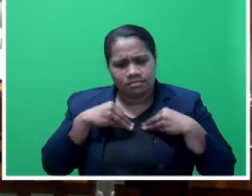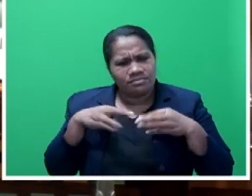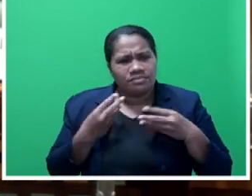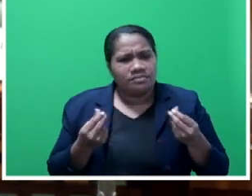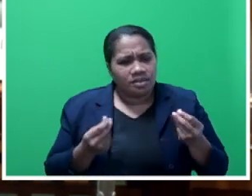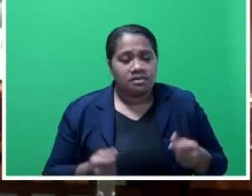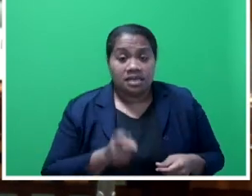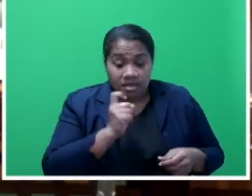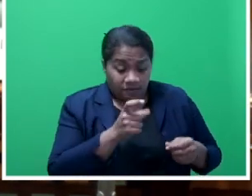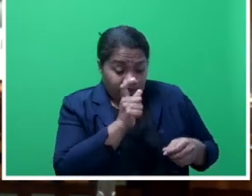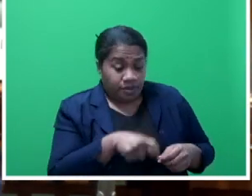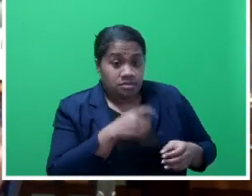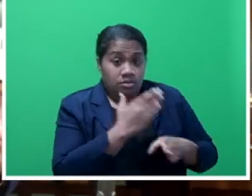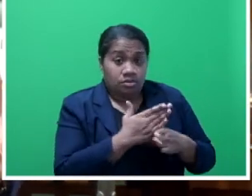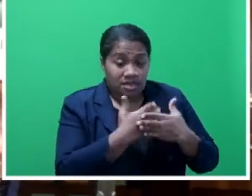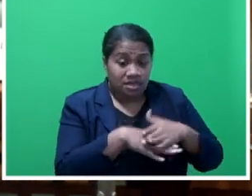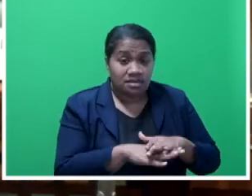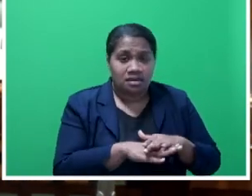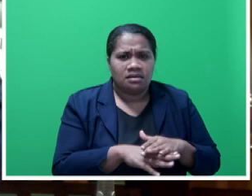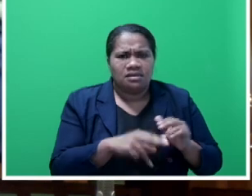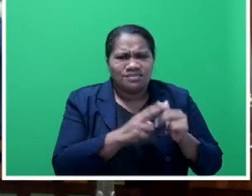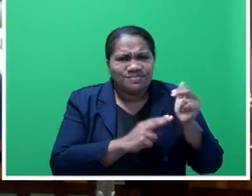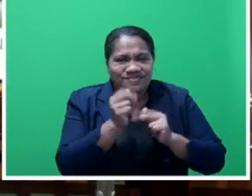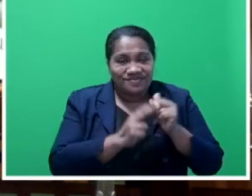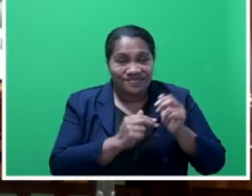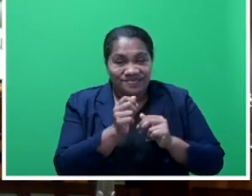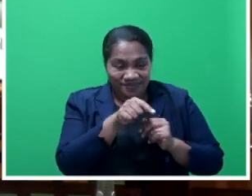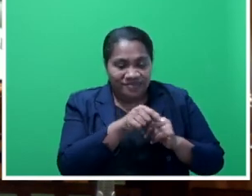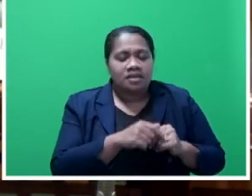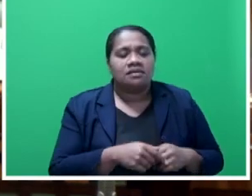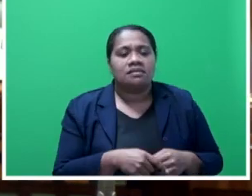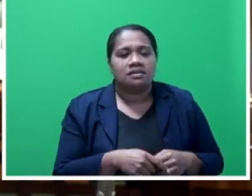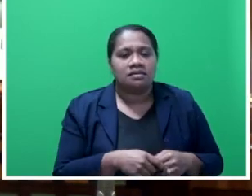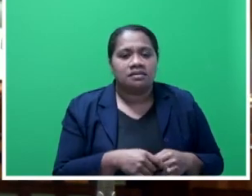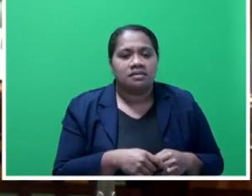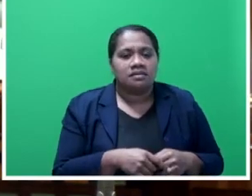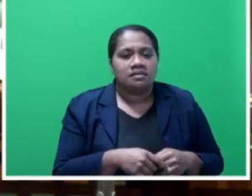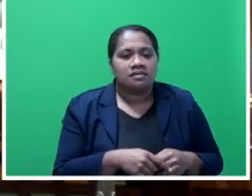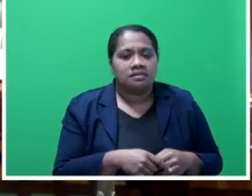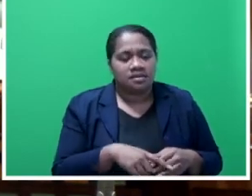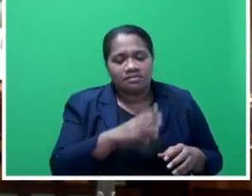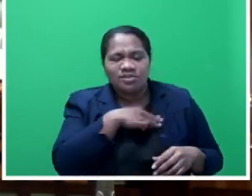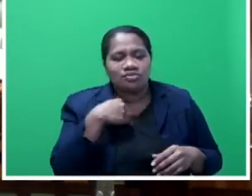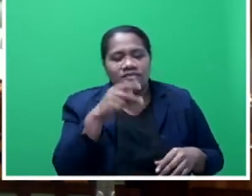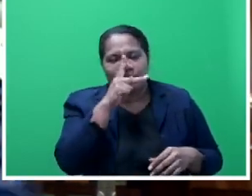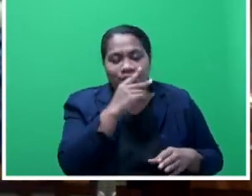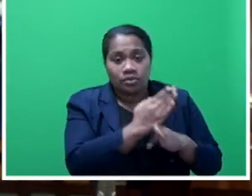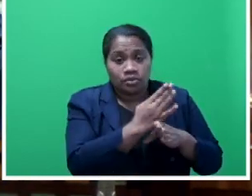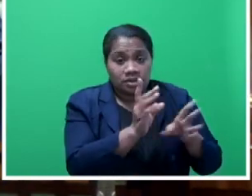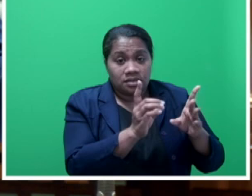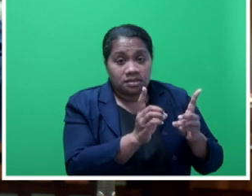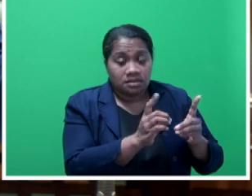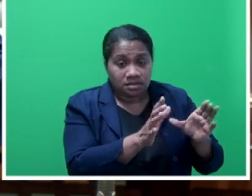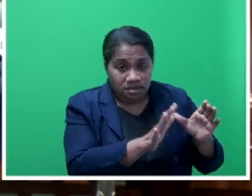person works in the construction, for example, department, in the old infrastructure Ministry of Public Works department, that person has